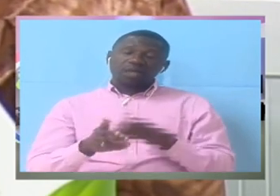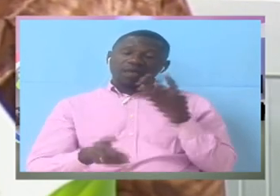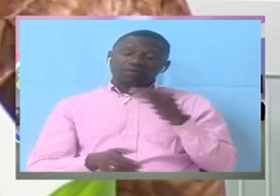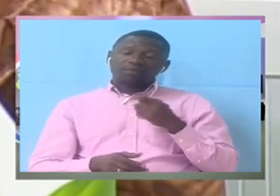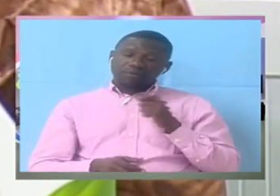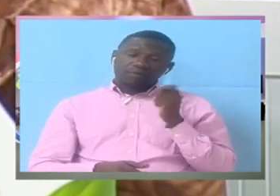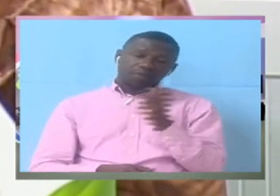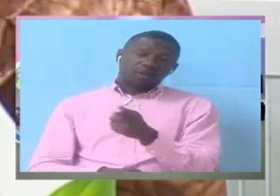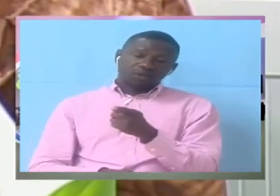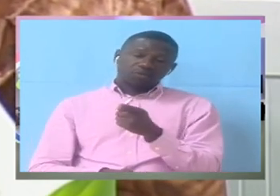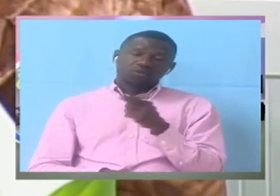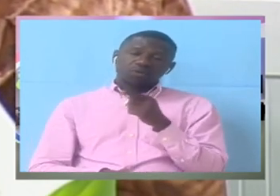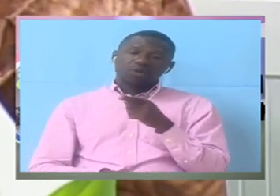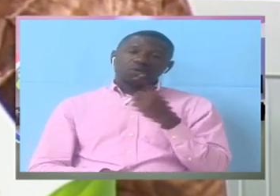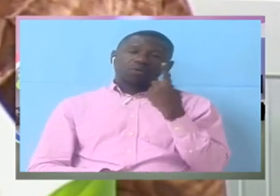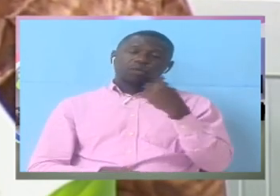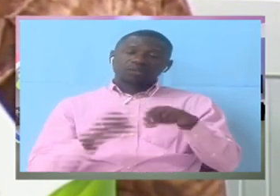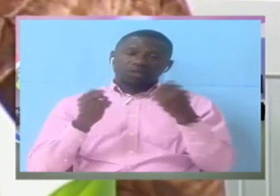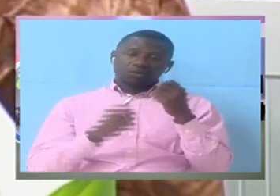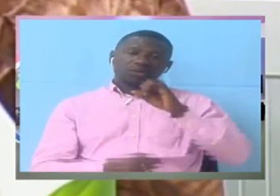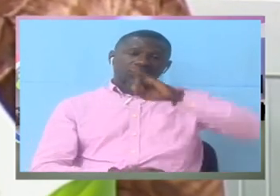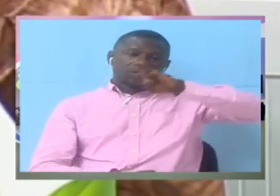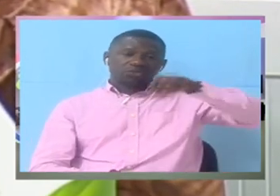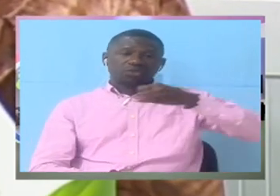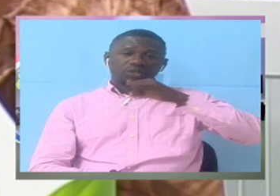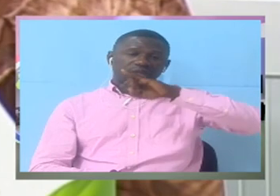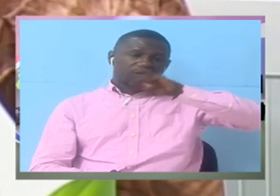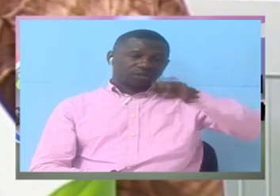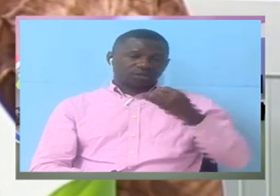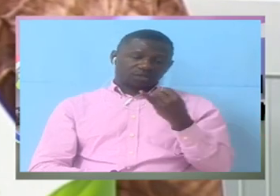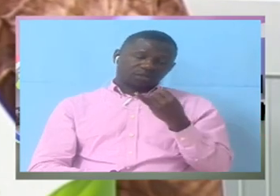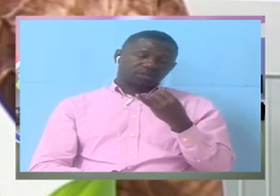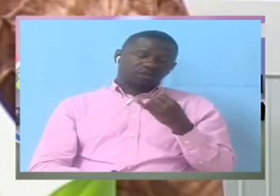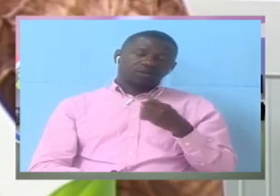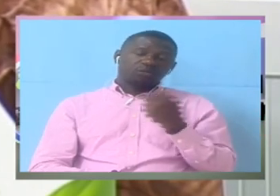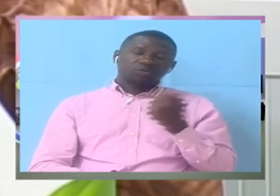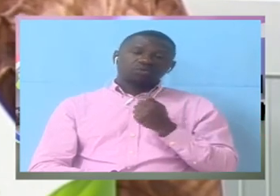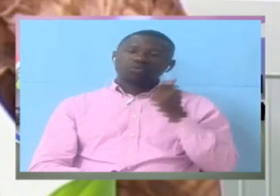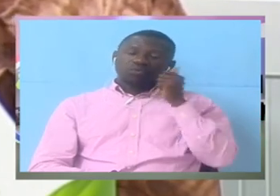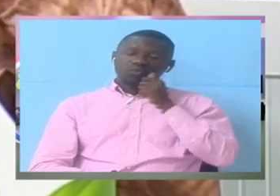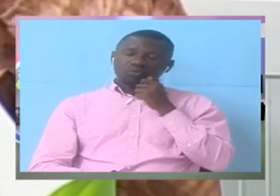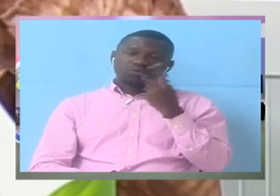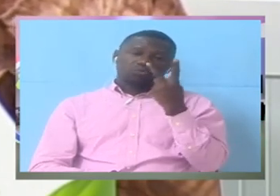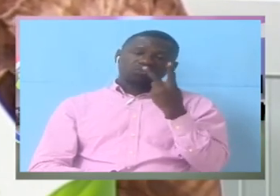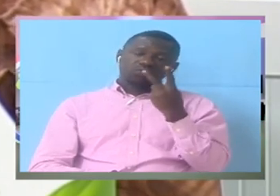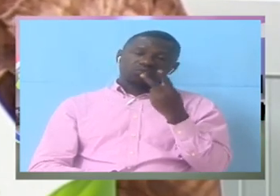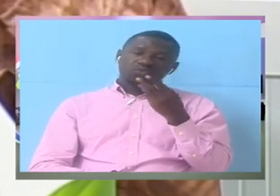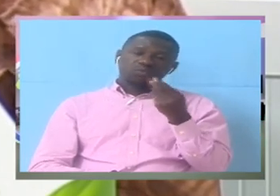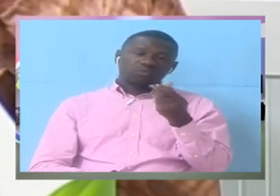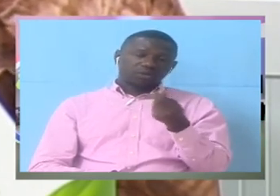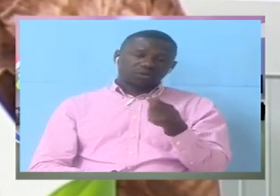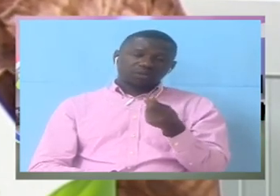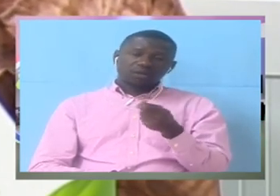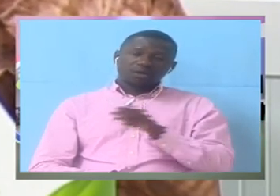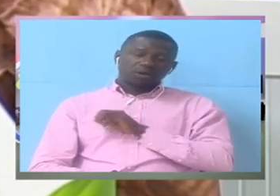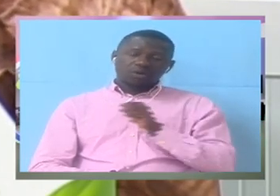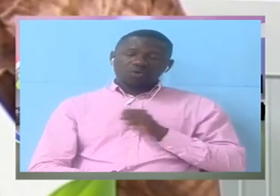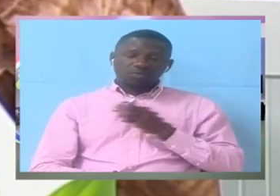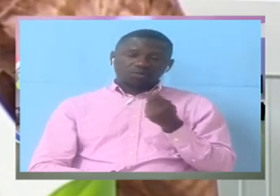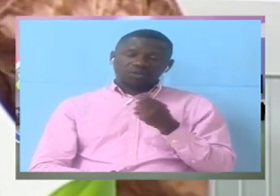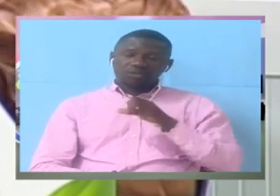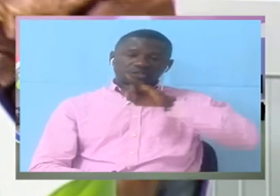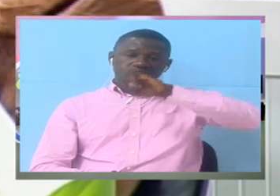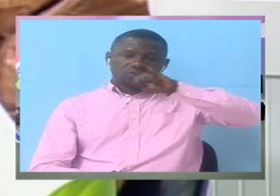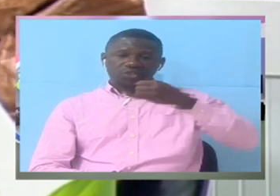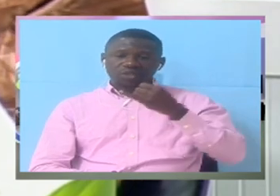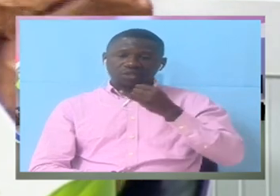When they used to pay you 1,000 JJ, because we use two currencies there. Our money is